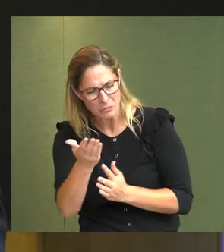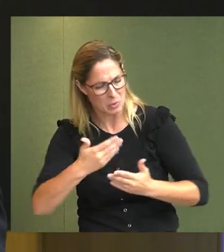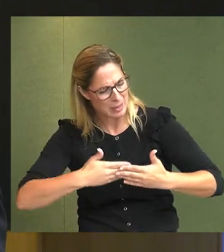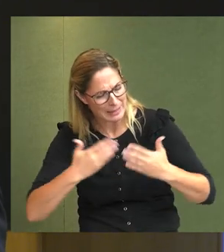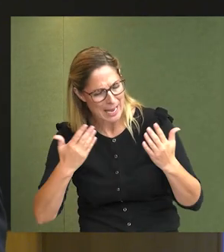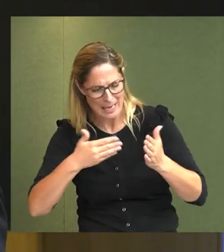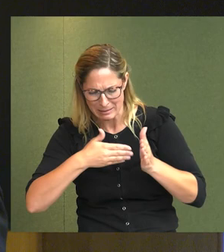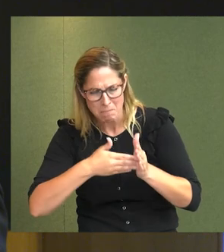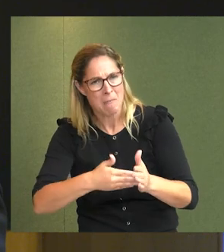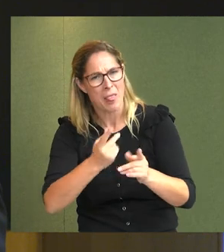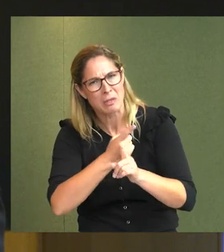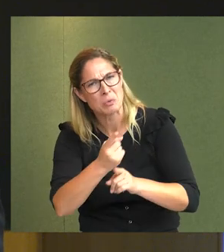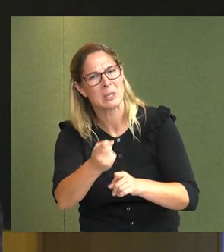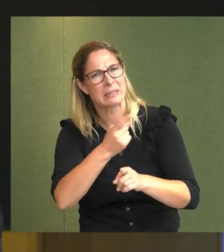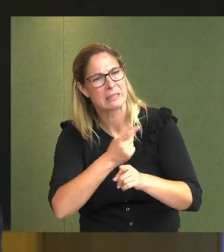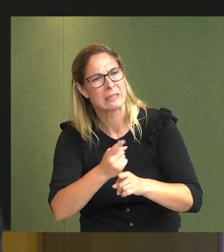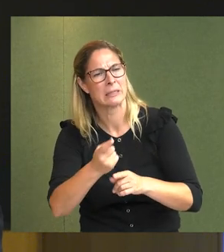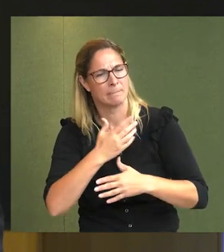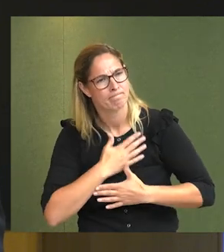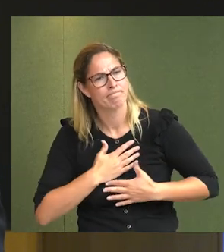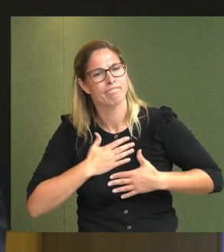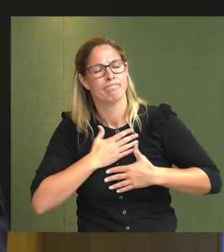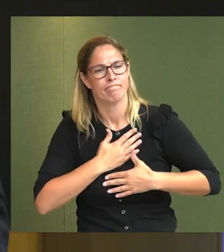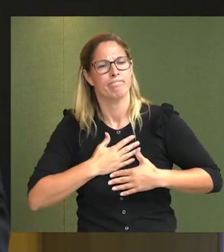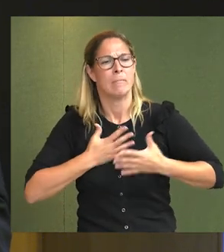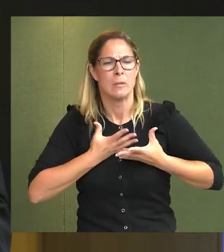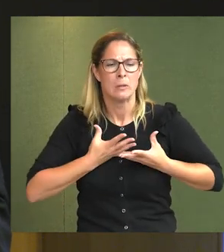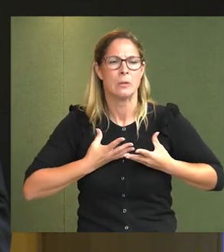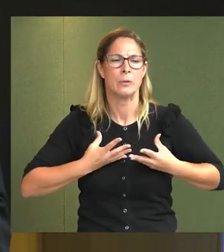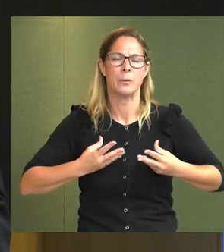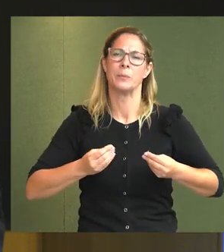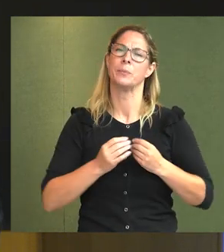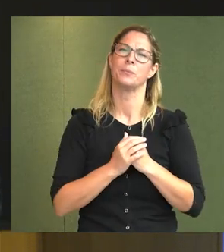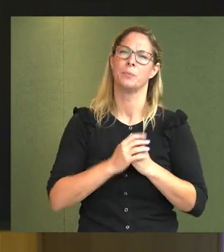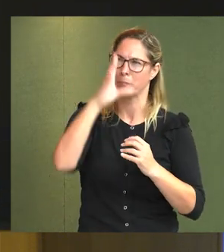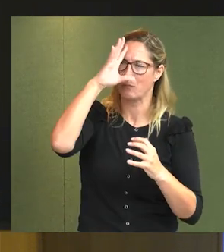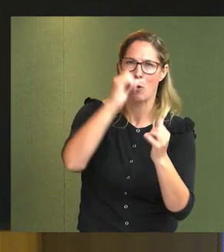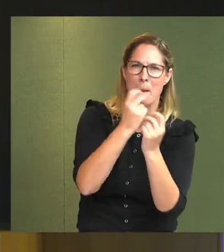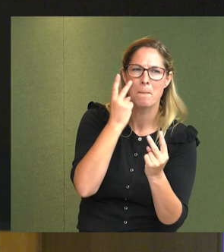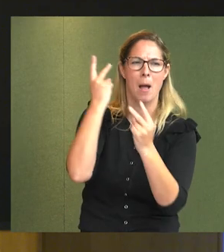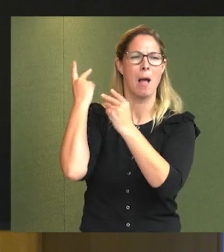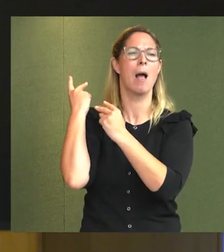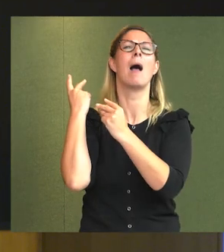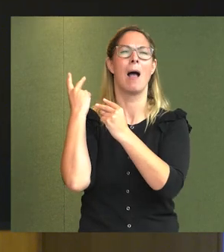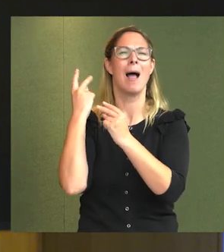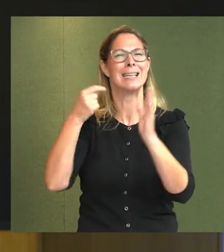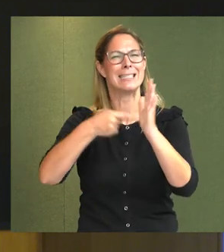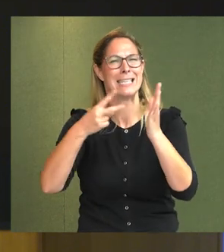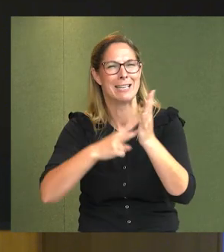years to come. From the very first televised Queen's Christmas message broadcast of